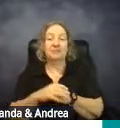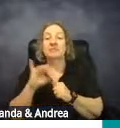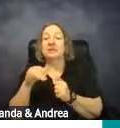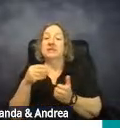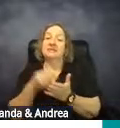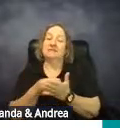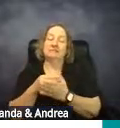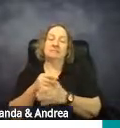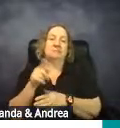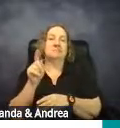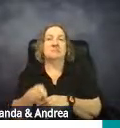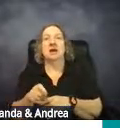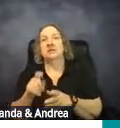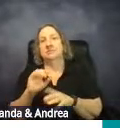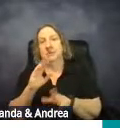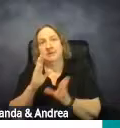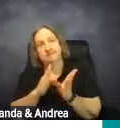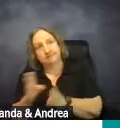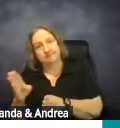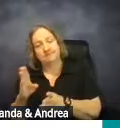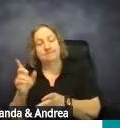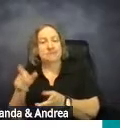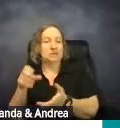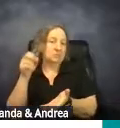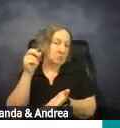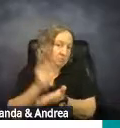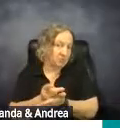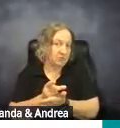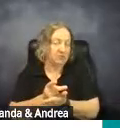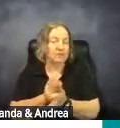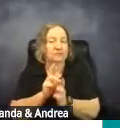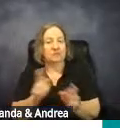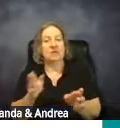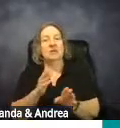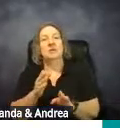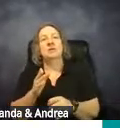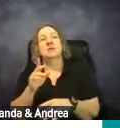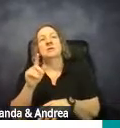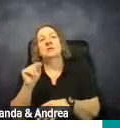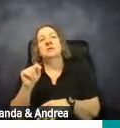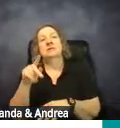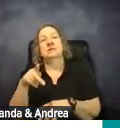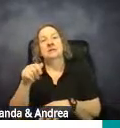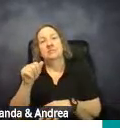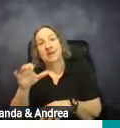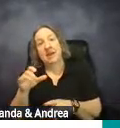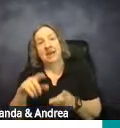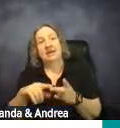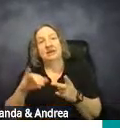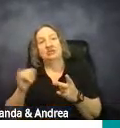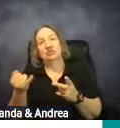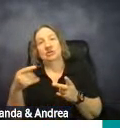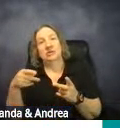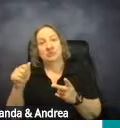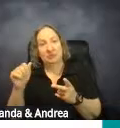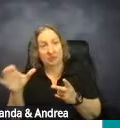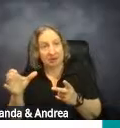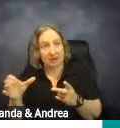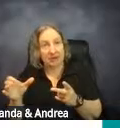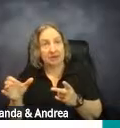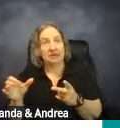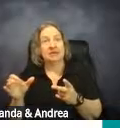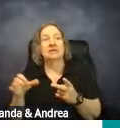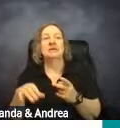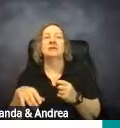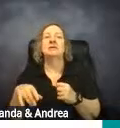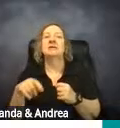has to be programmed. It has to be approved by TPAC and JPAC to in order for